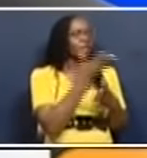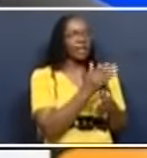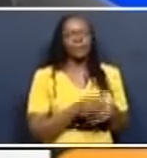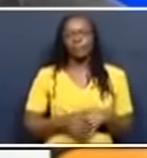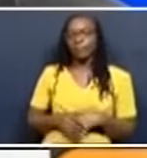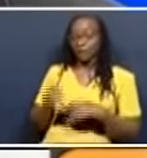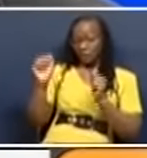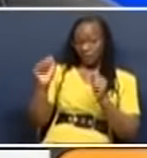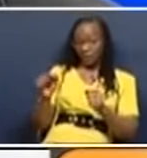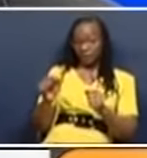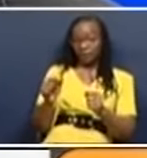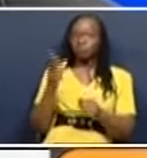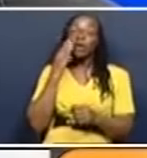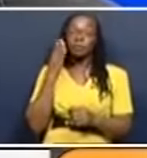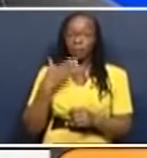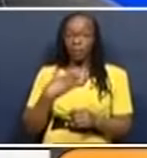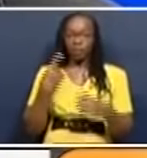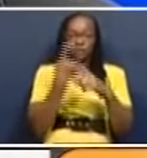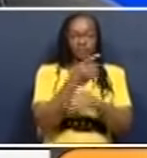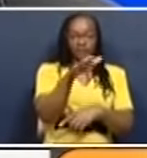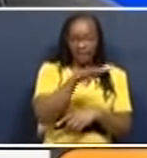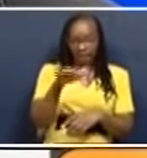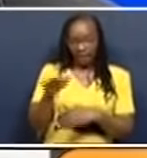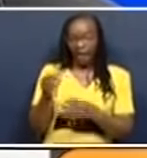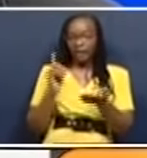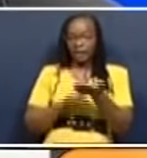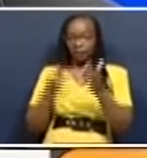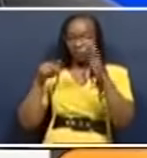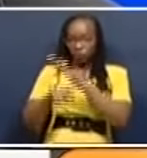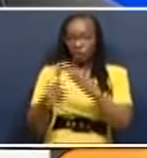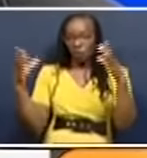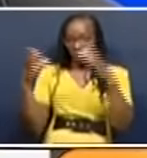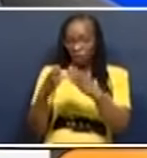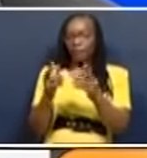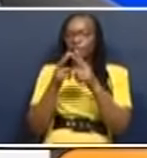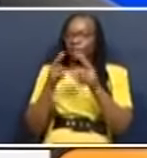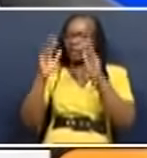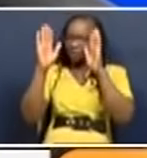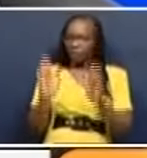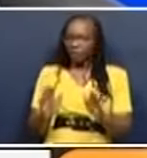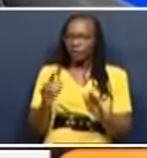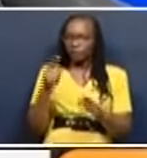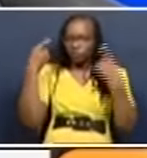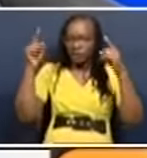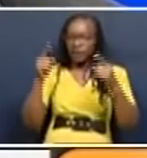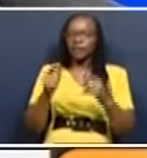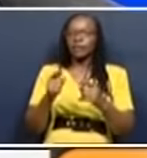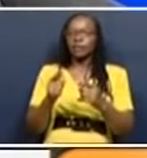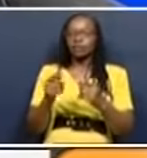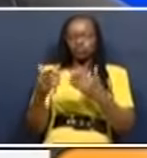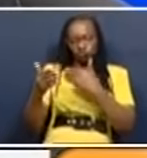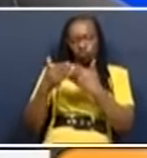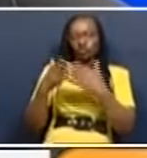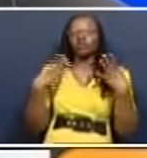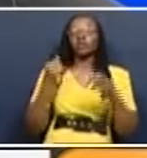places, when you go to an organization, because the most important part for you to succeed are those people you work with. You cannot